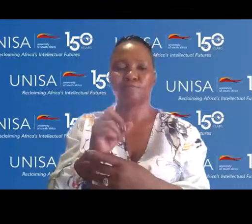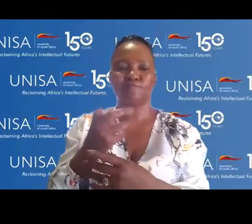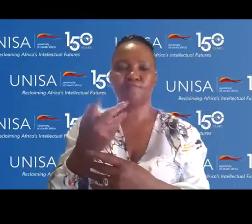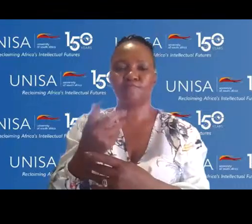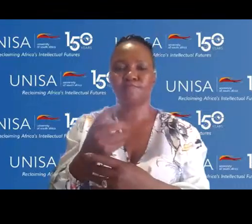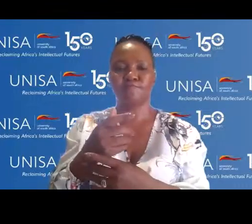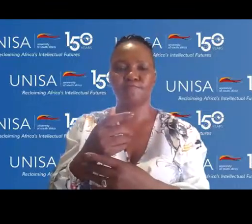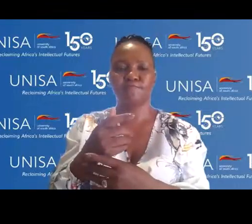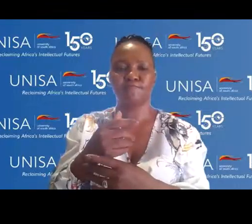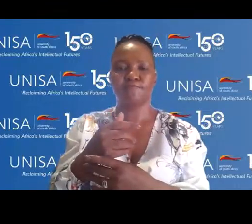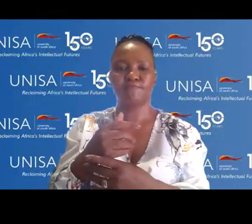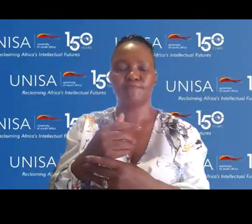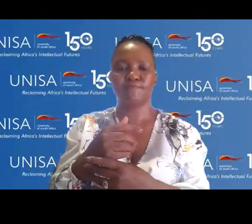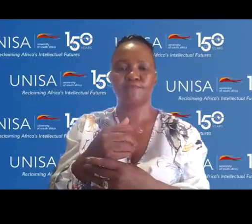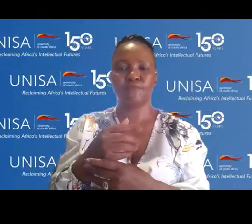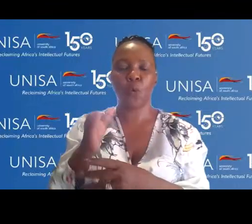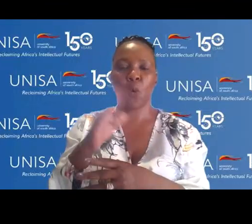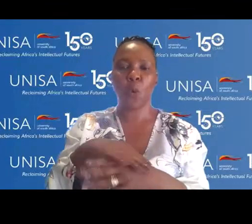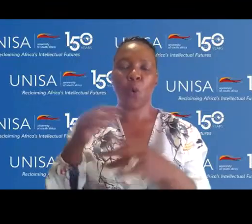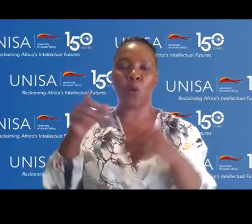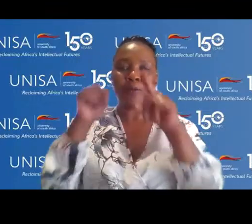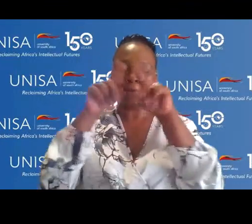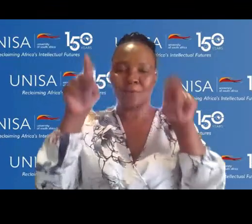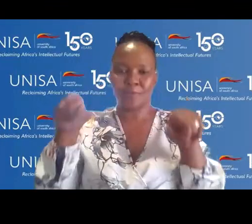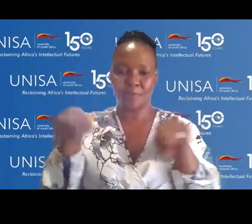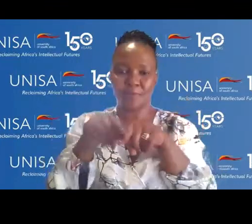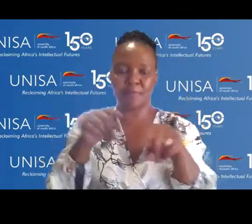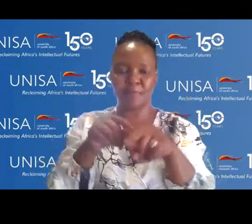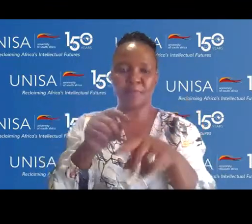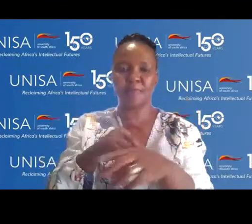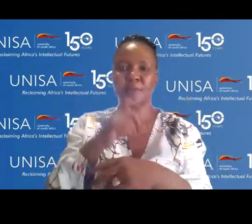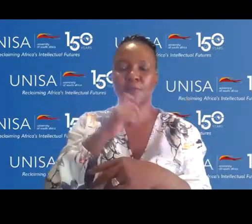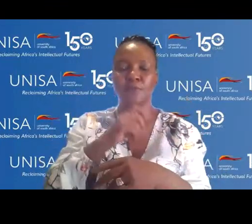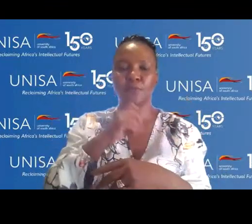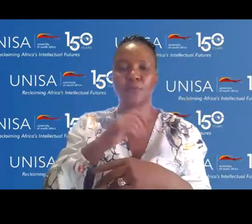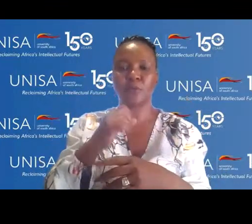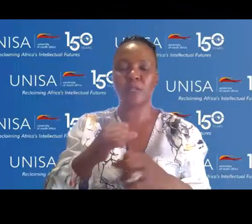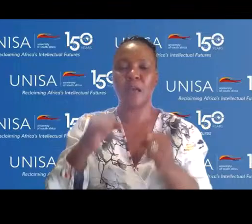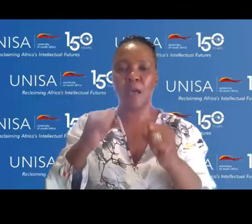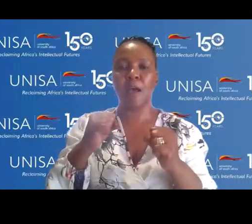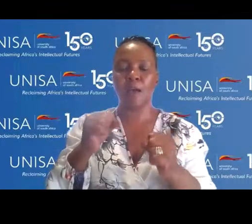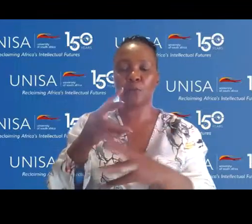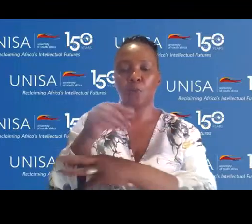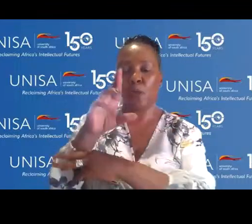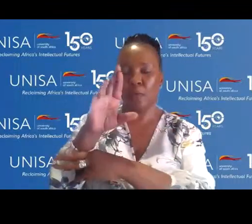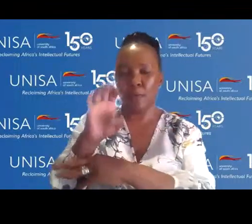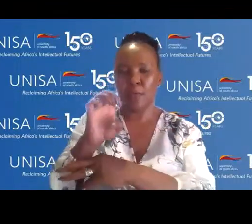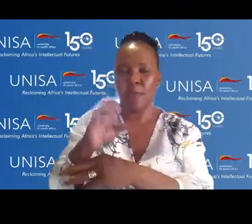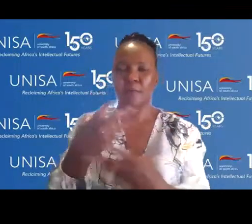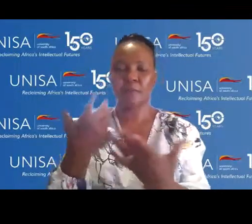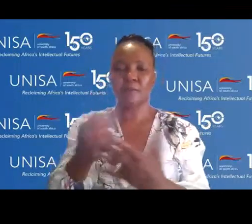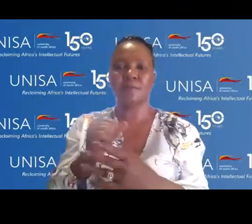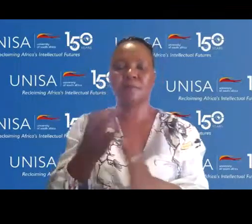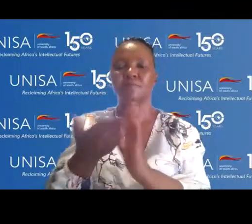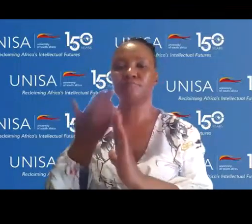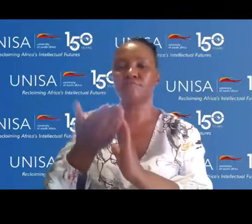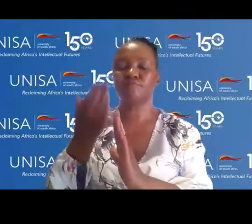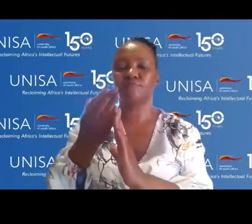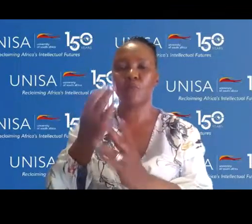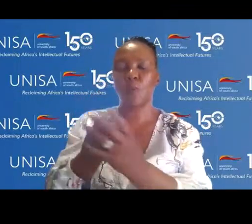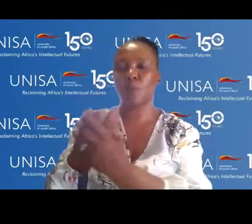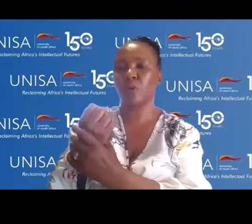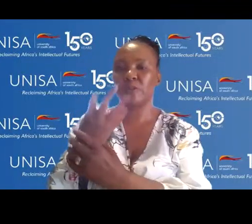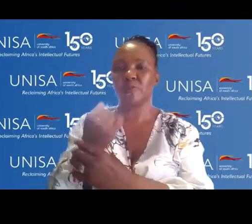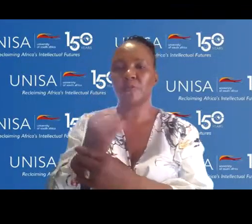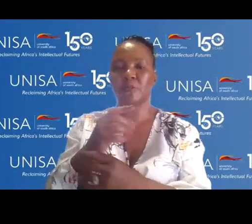on-screen keyboard, I can use the actual physical hardware. So this does increase productivity with regards to